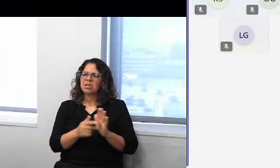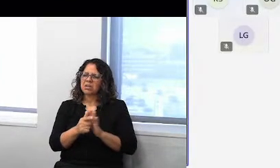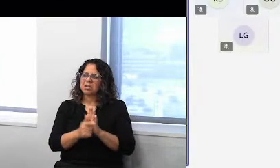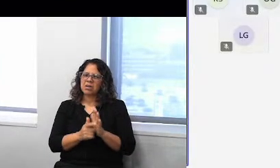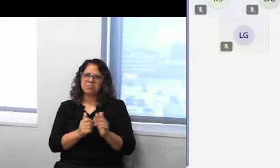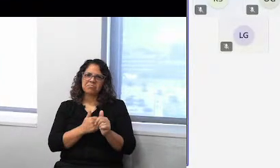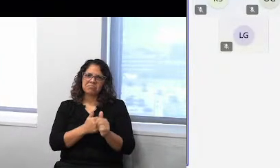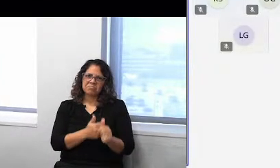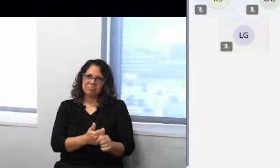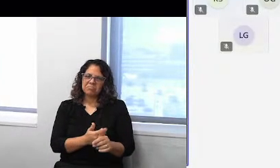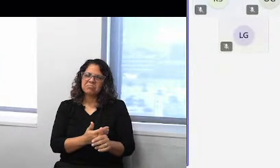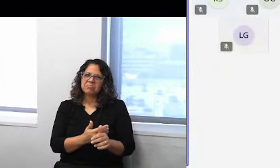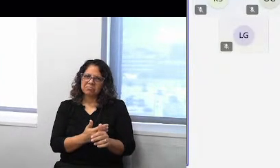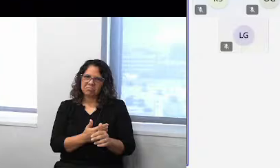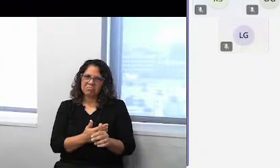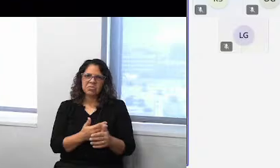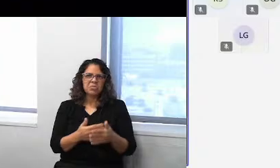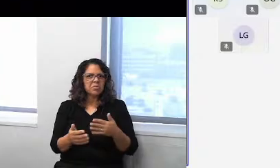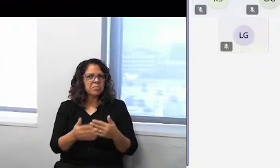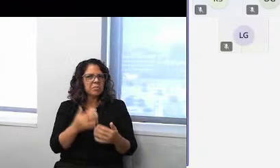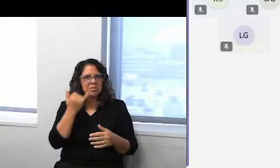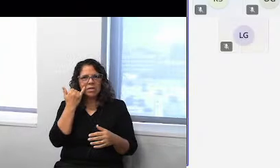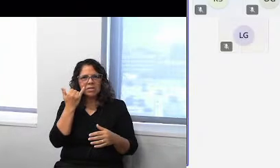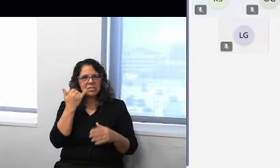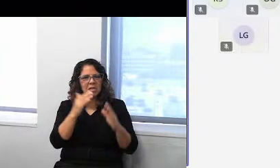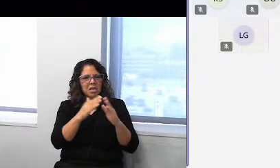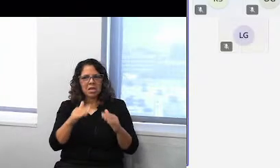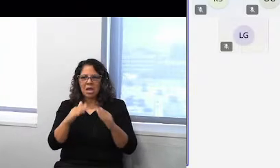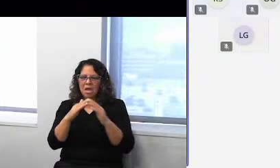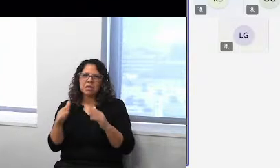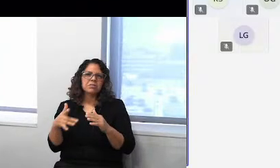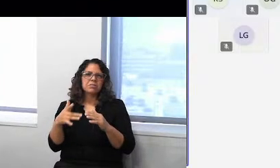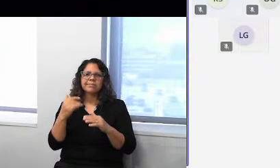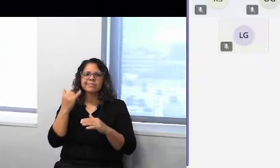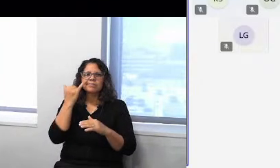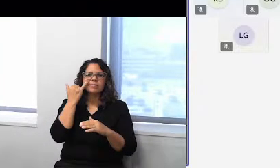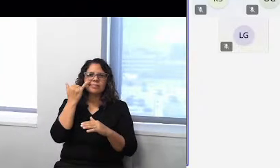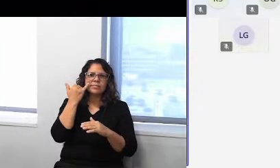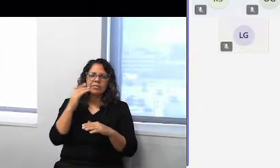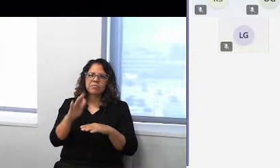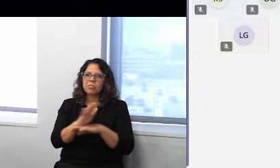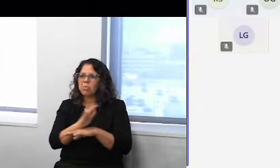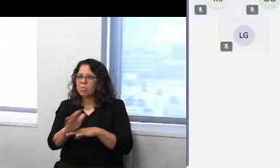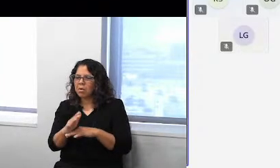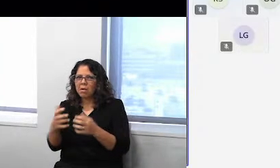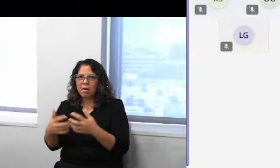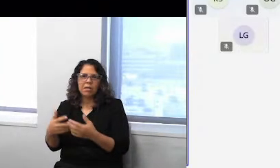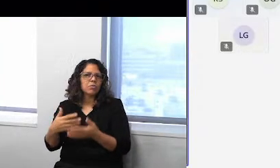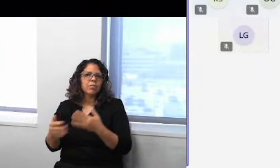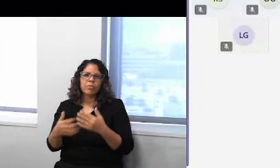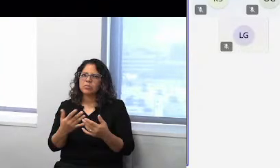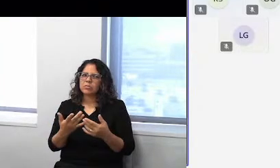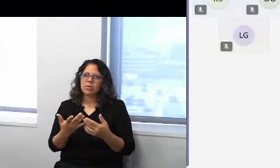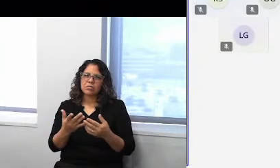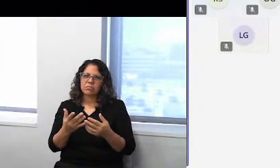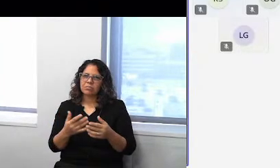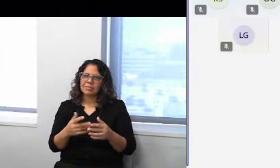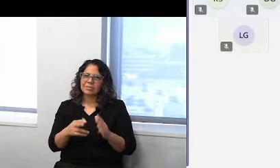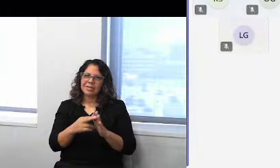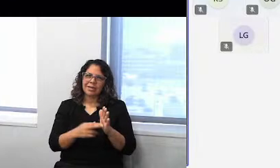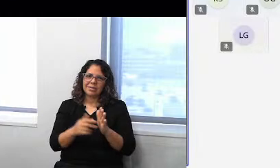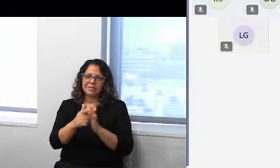also need to be included. So I don't want to be biased or unbiased to any. Okay, so